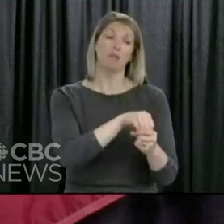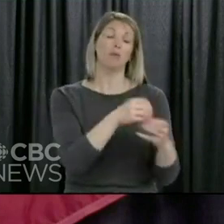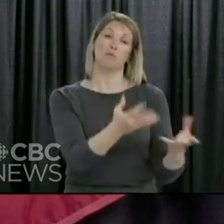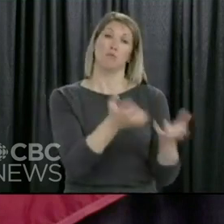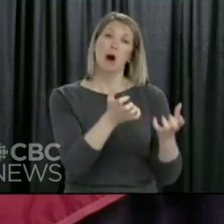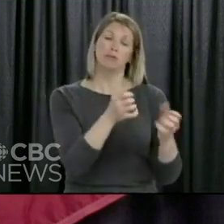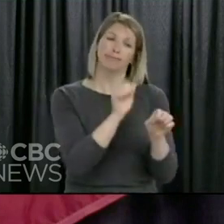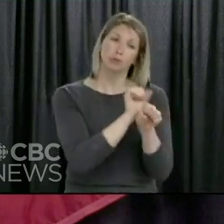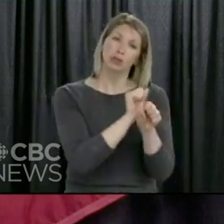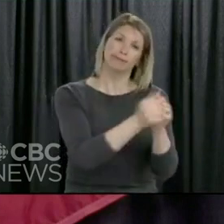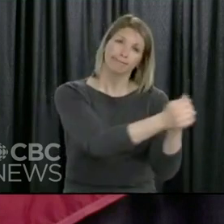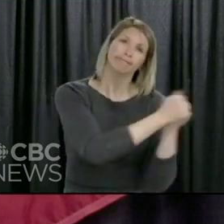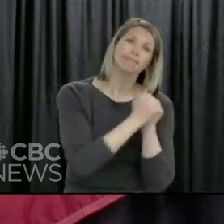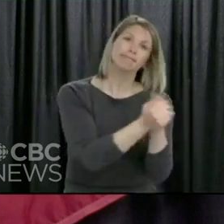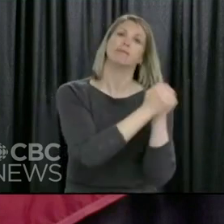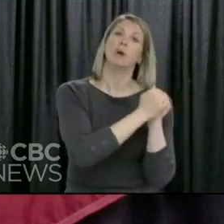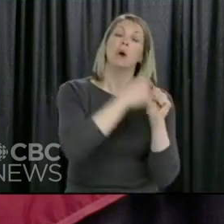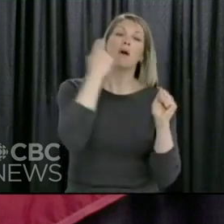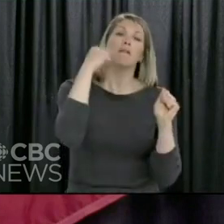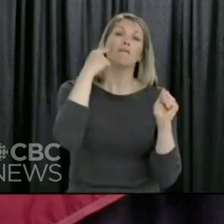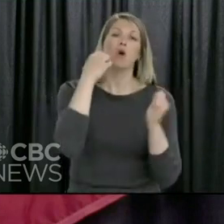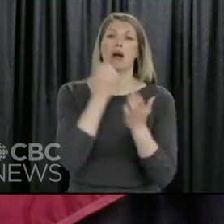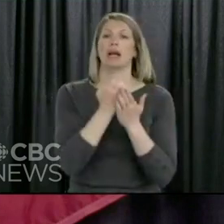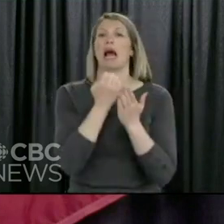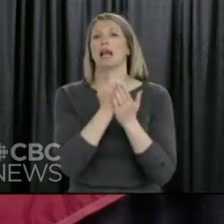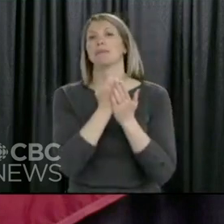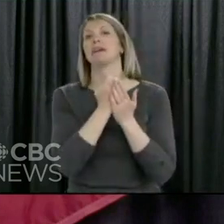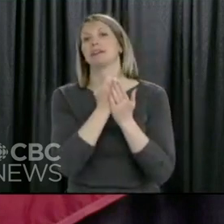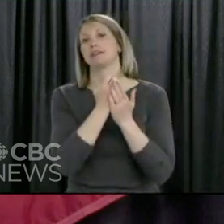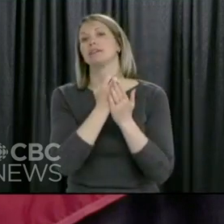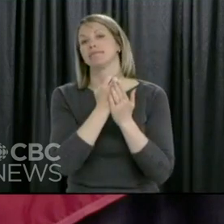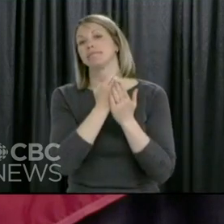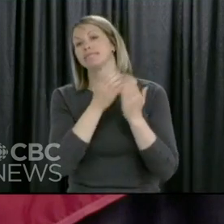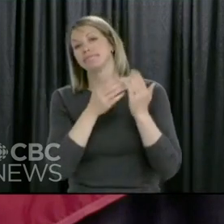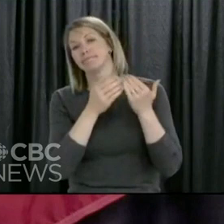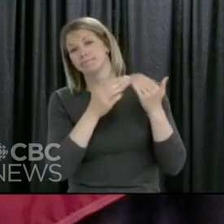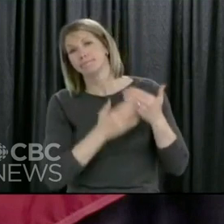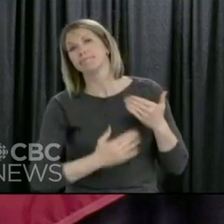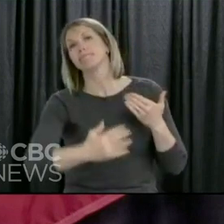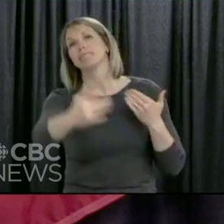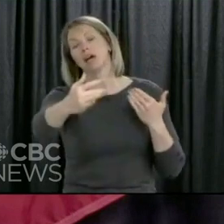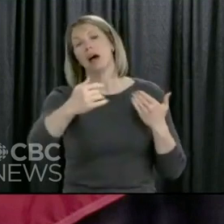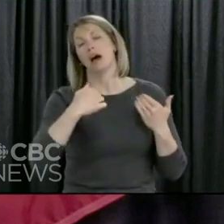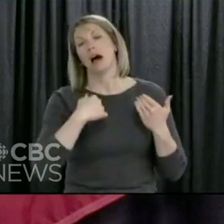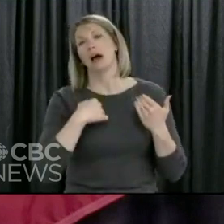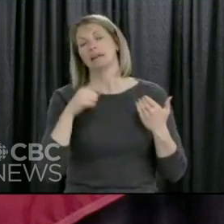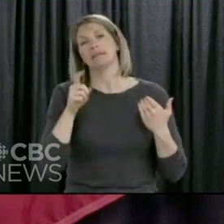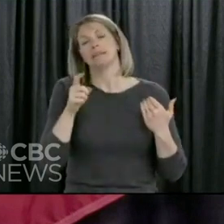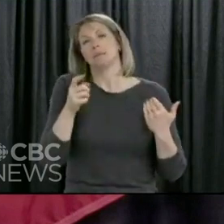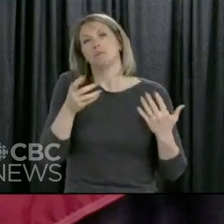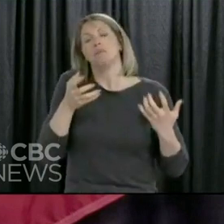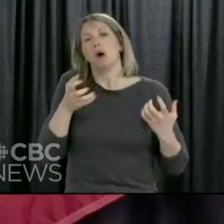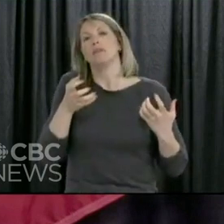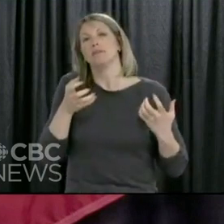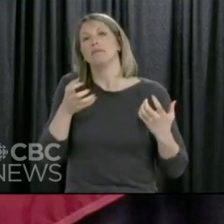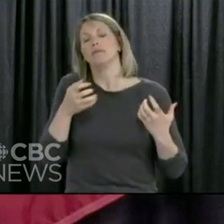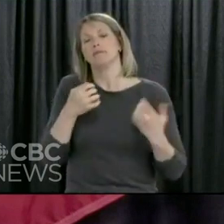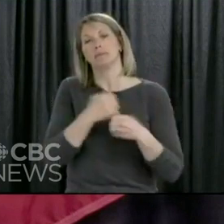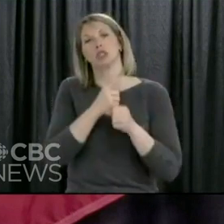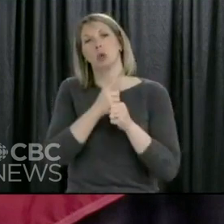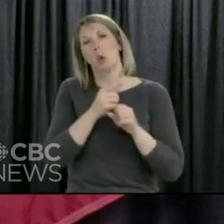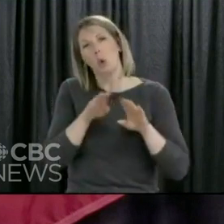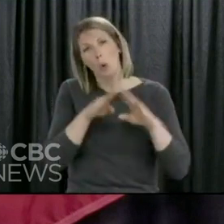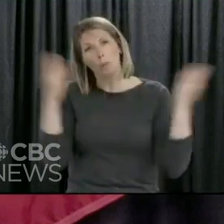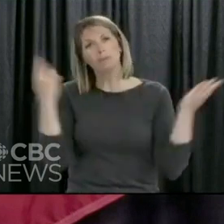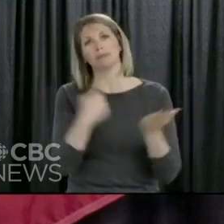task force that for the economic future, financial future of Newfoundland and Labrador is something that I would be very open to and